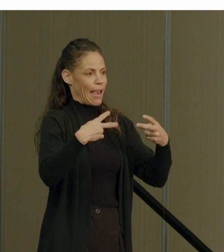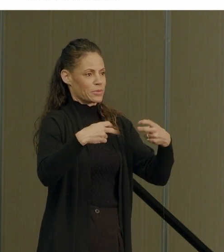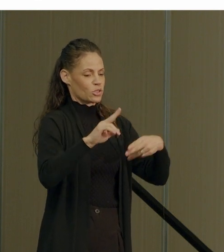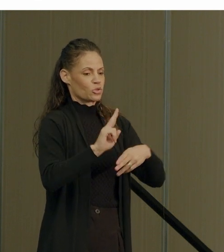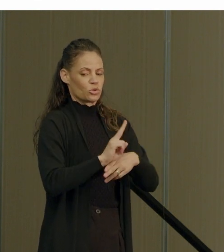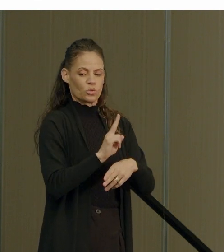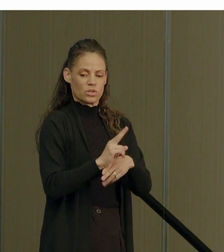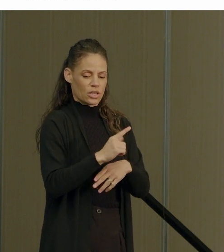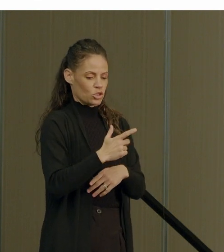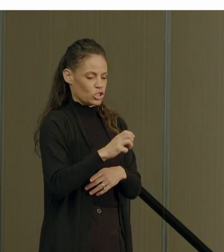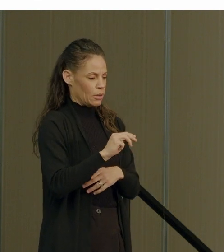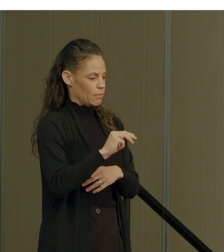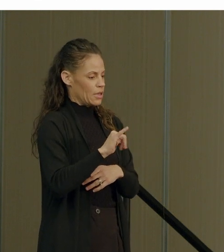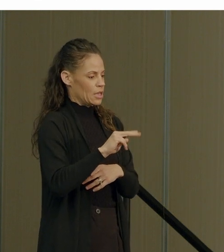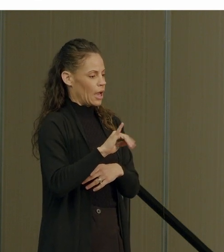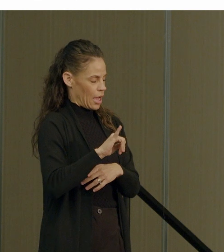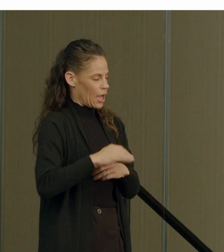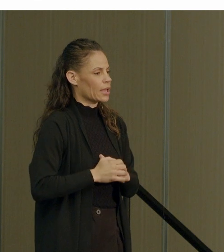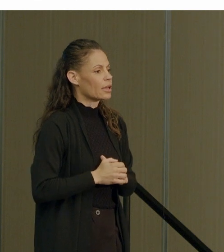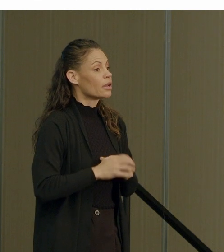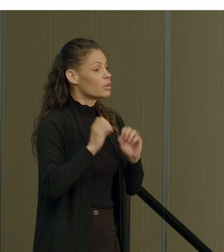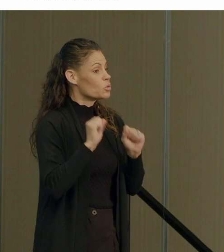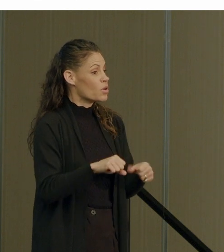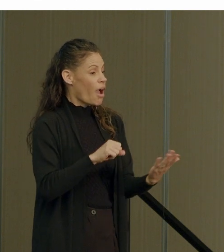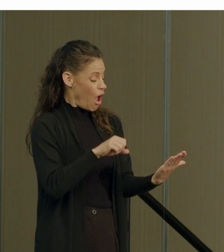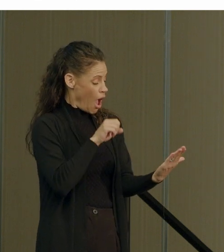ask questions about the image.